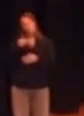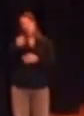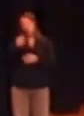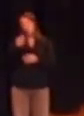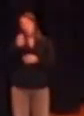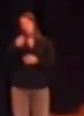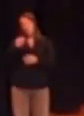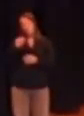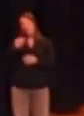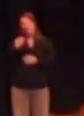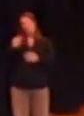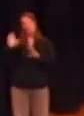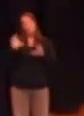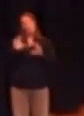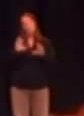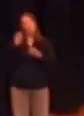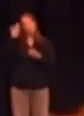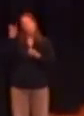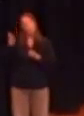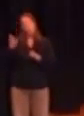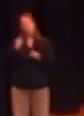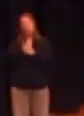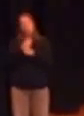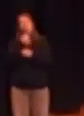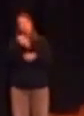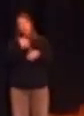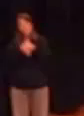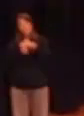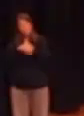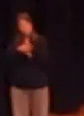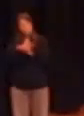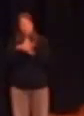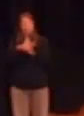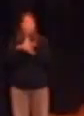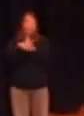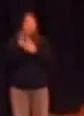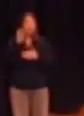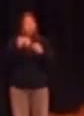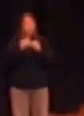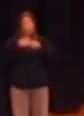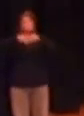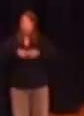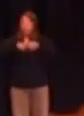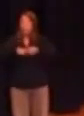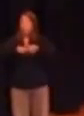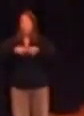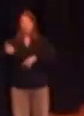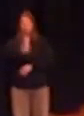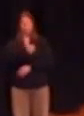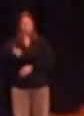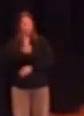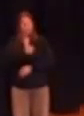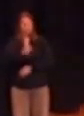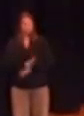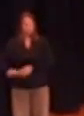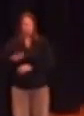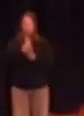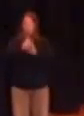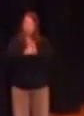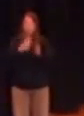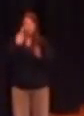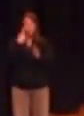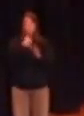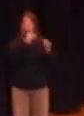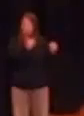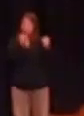to ensure accessible and, in some ways, more importantly, reliable transportation across the state for